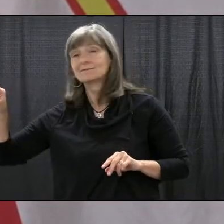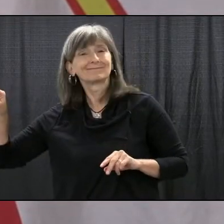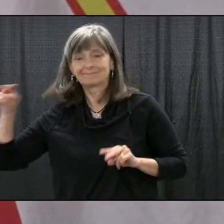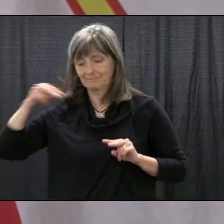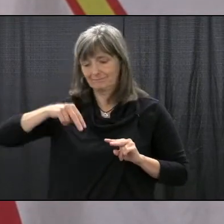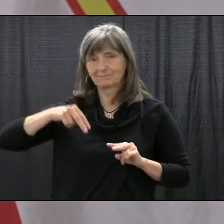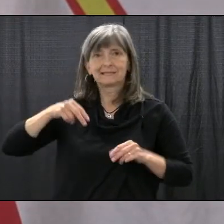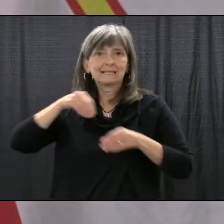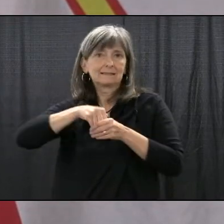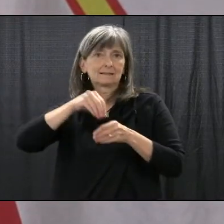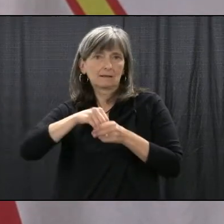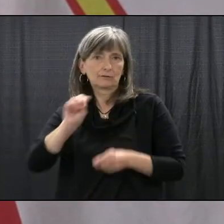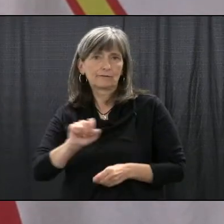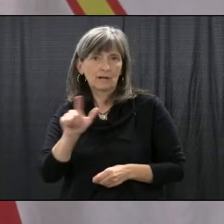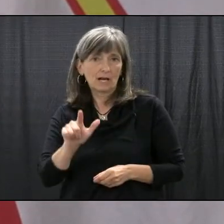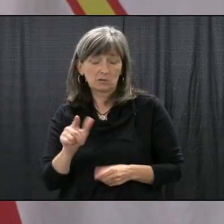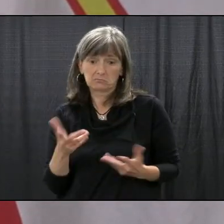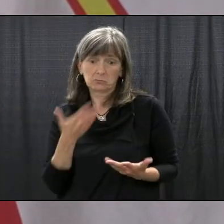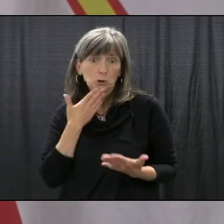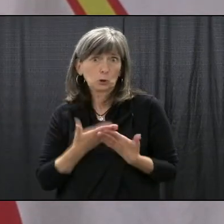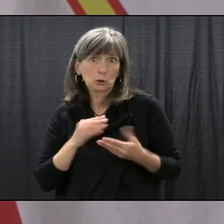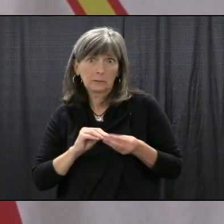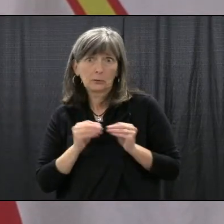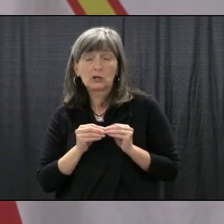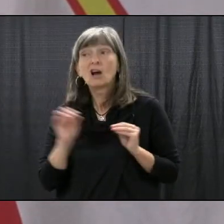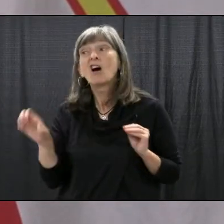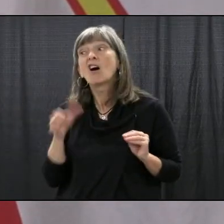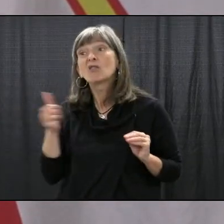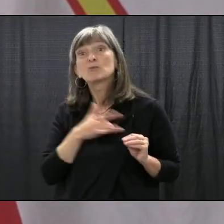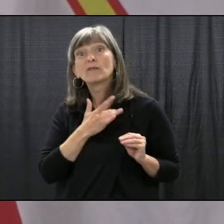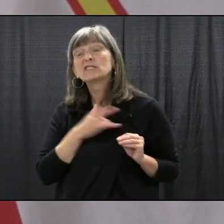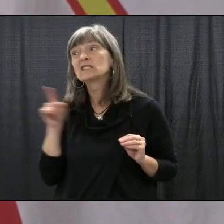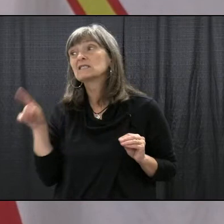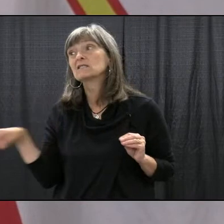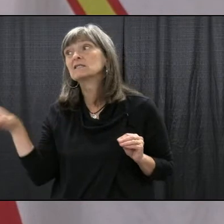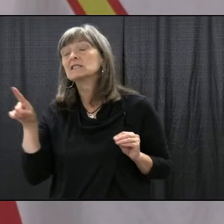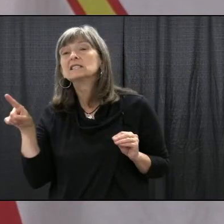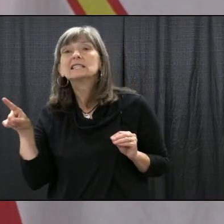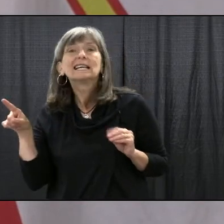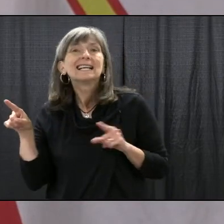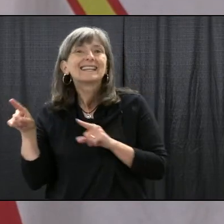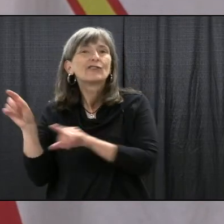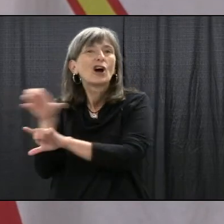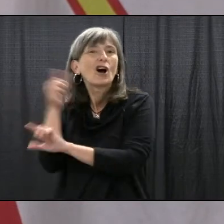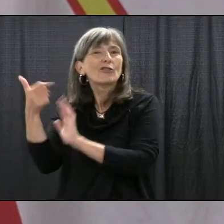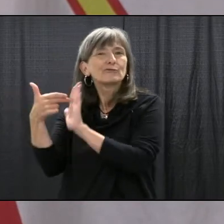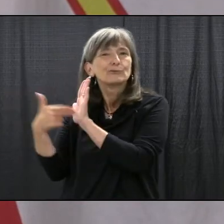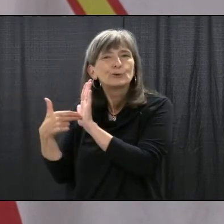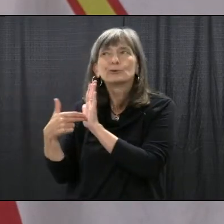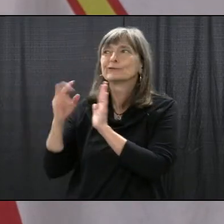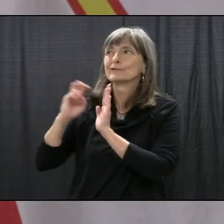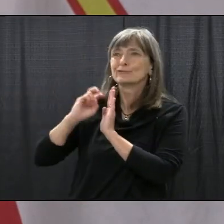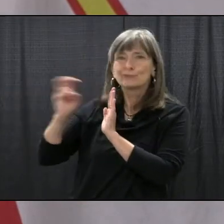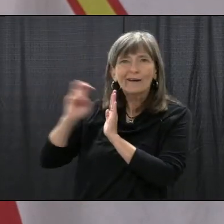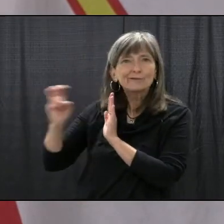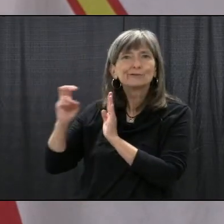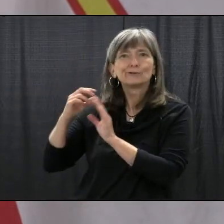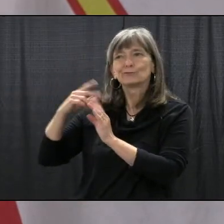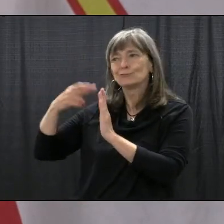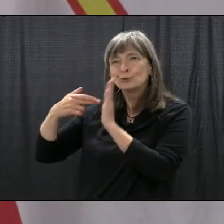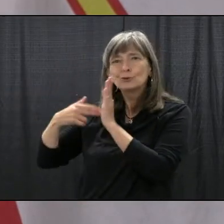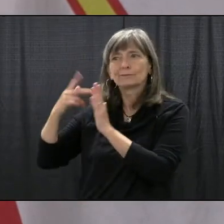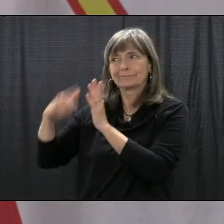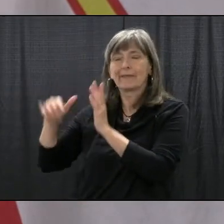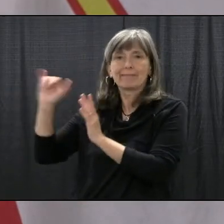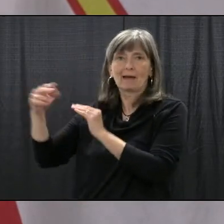quite favorable. And the epidemiology elsewhere really influences some of those other special measures orders we have, like our travel restrictions and